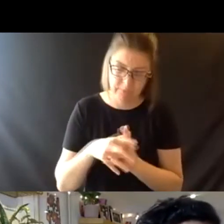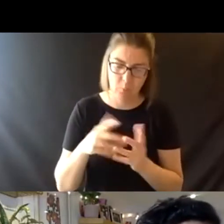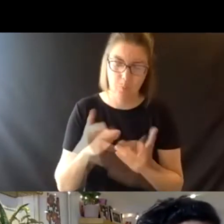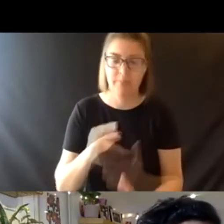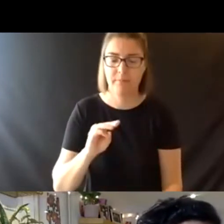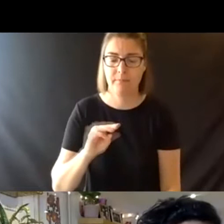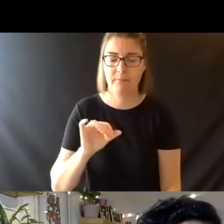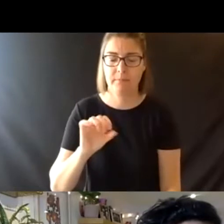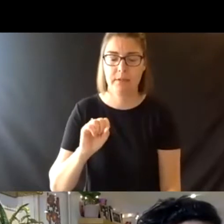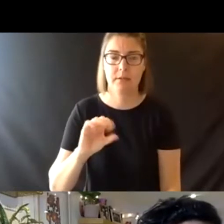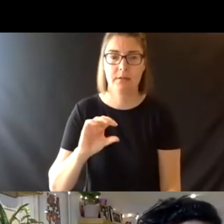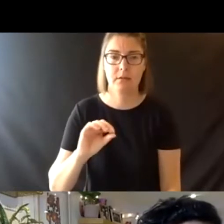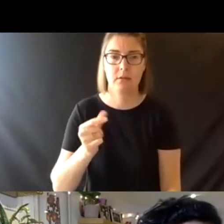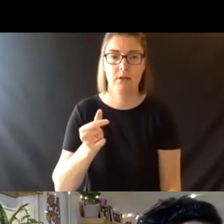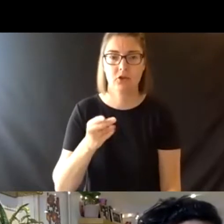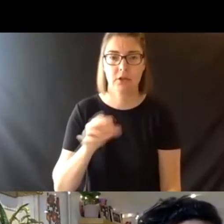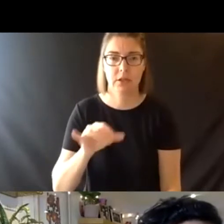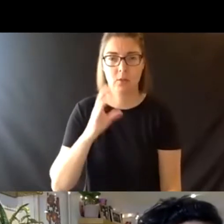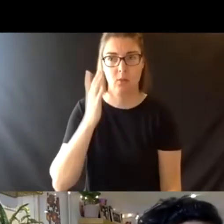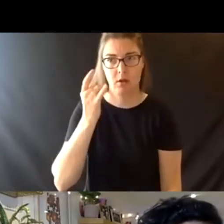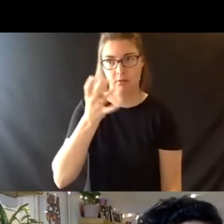because it's the idea that